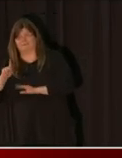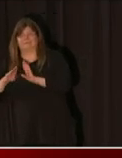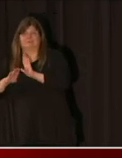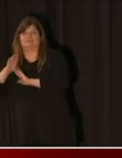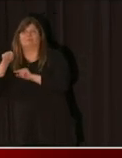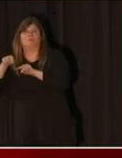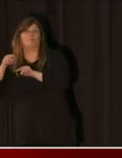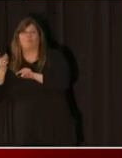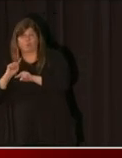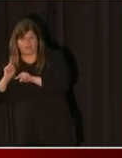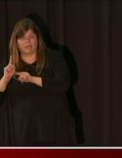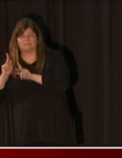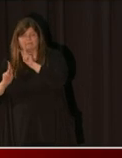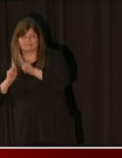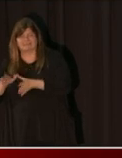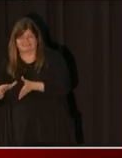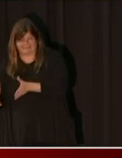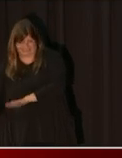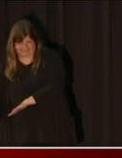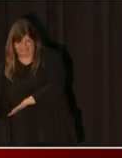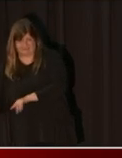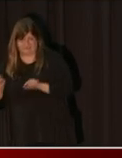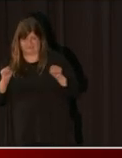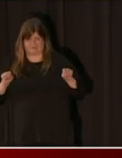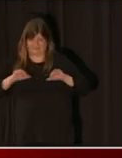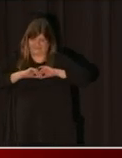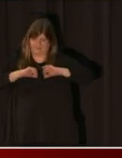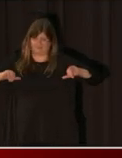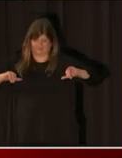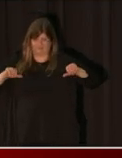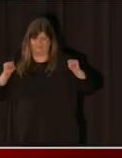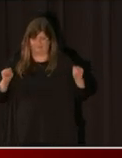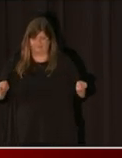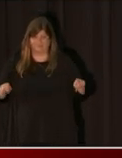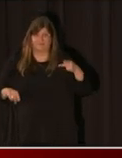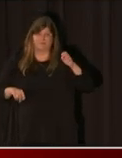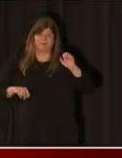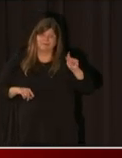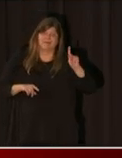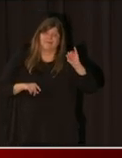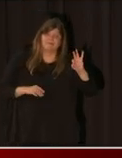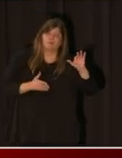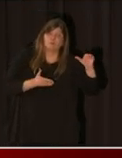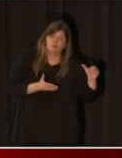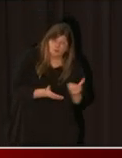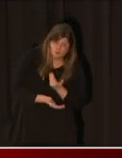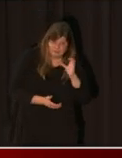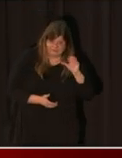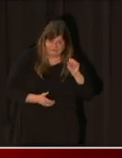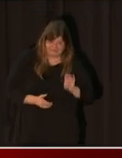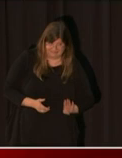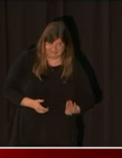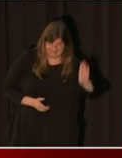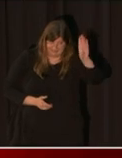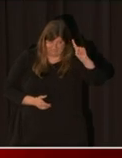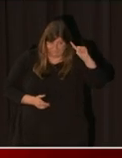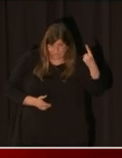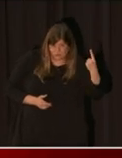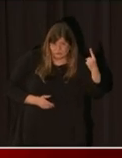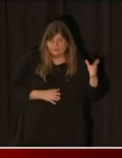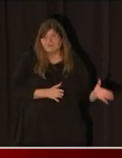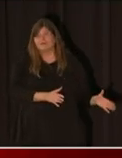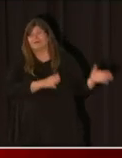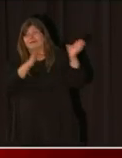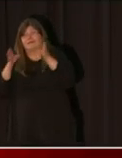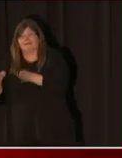in the number of new cases happens first, then your peak in the number of hospitalizations, followed by, unfortunately,